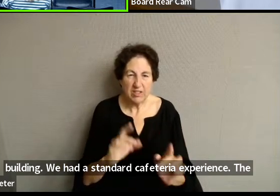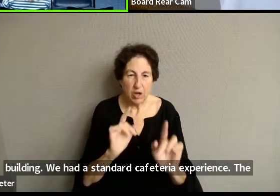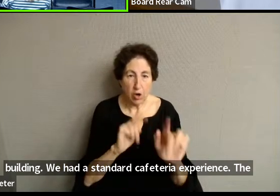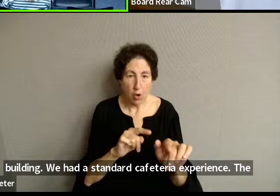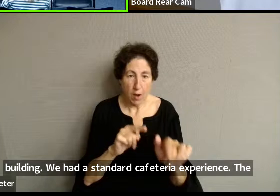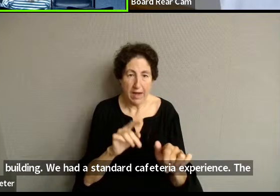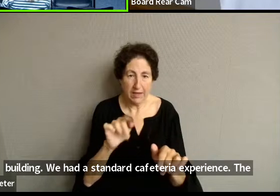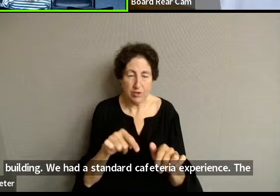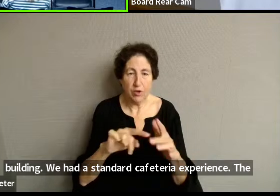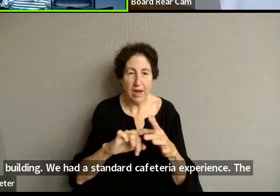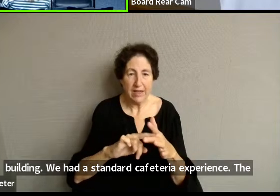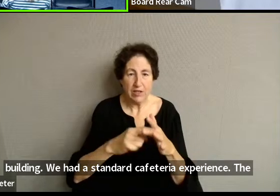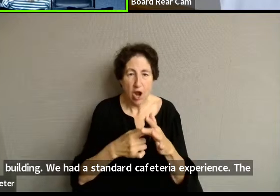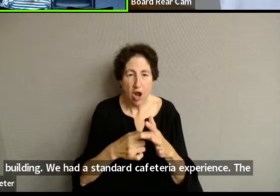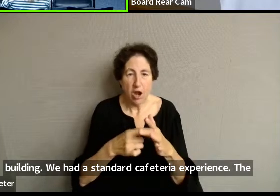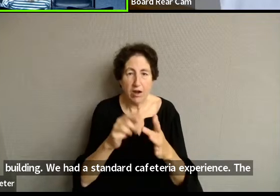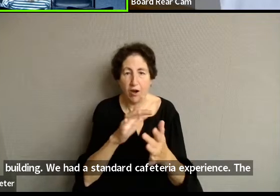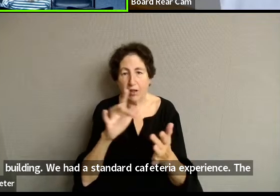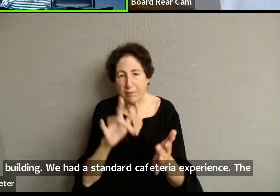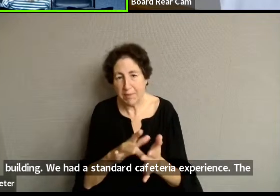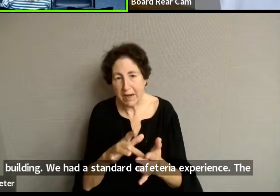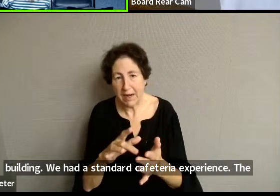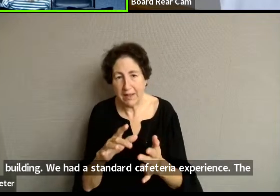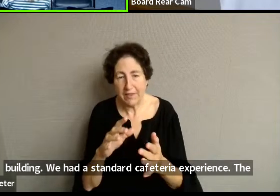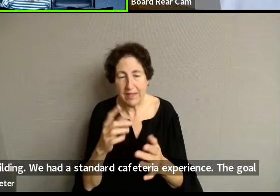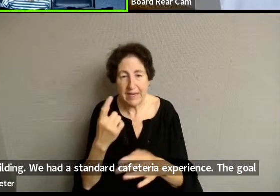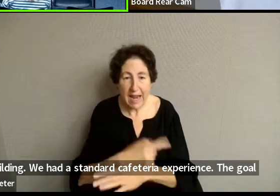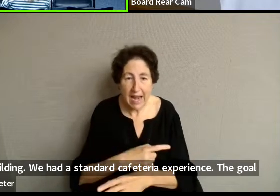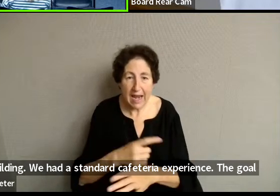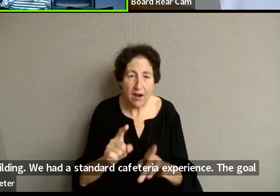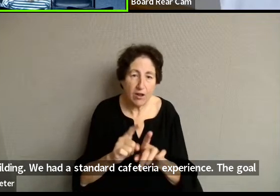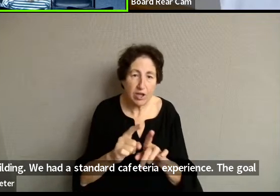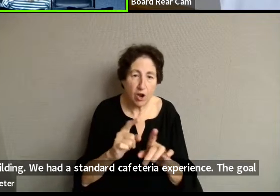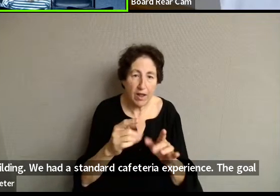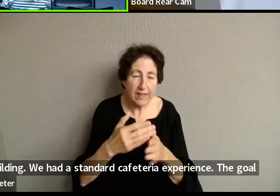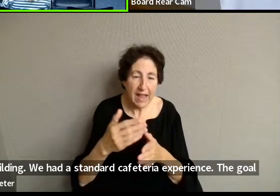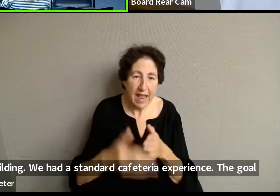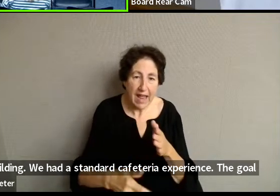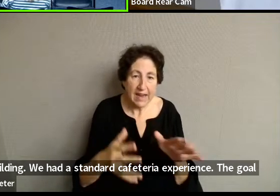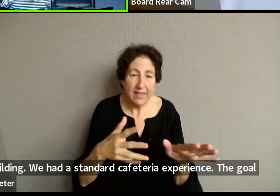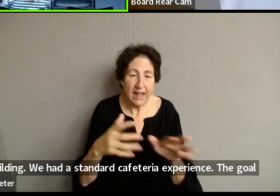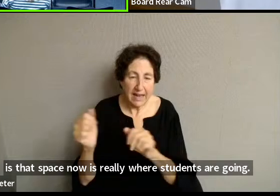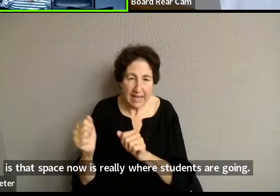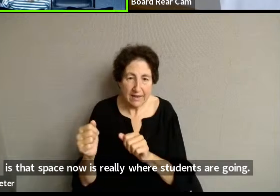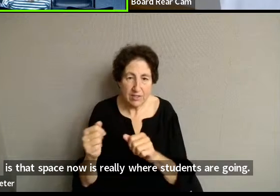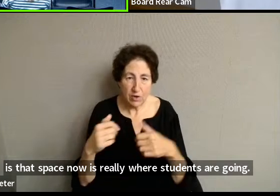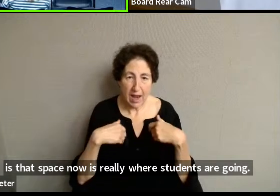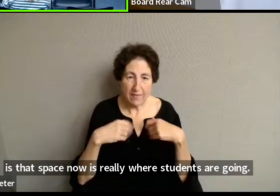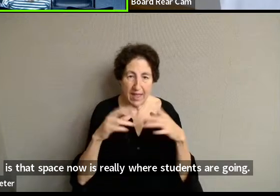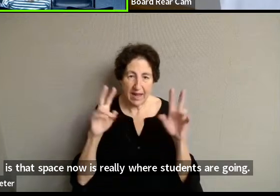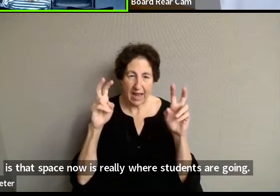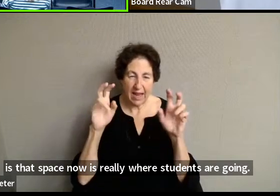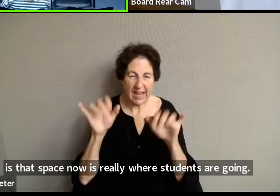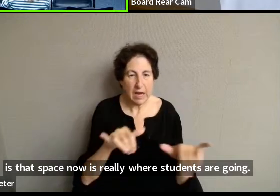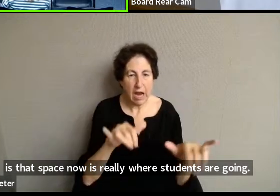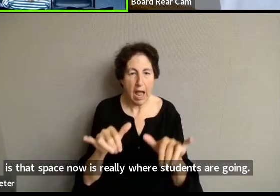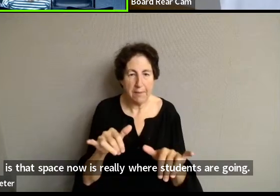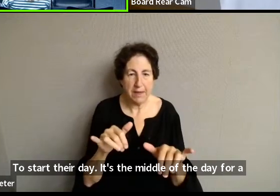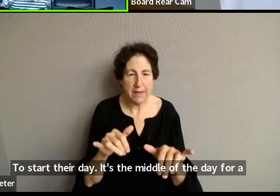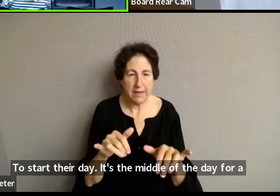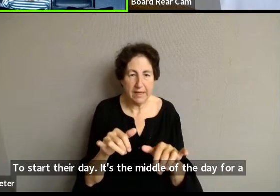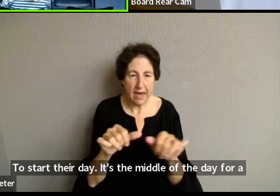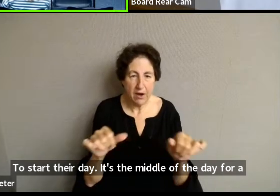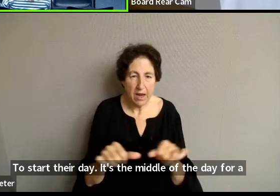to start their day. It's the middle of the day. For a lot of students, it's also where they exit. And so having that become a student commons space, so it can become